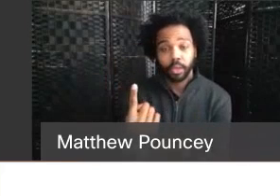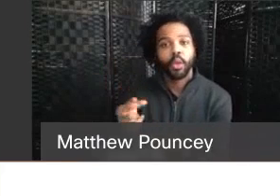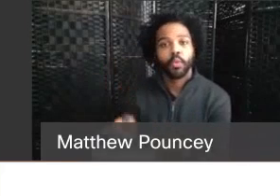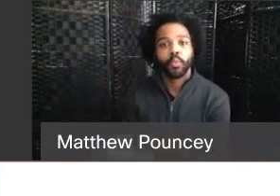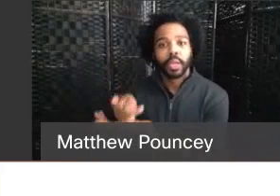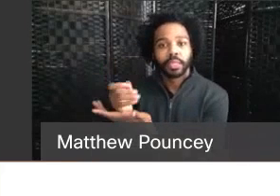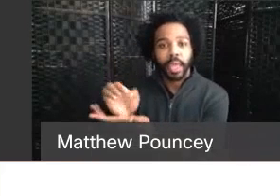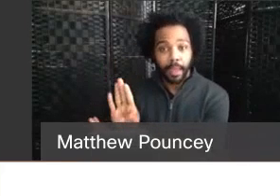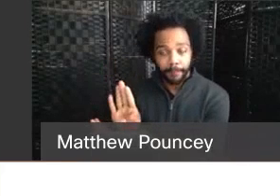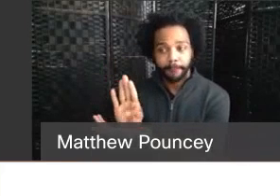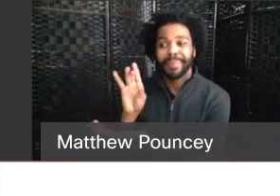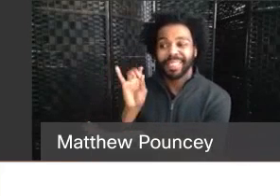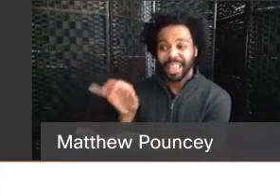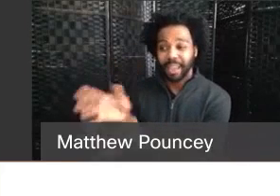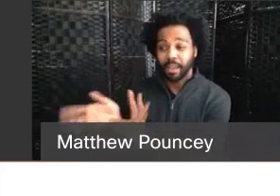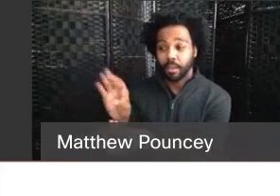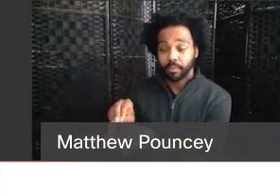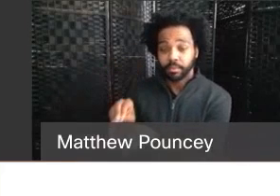habilitation, there have been